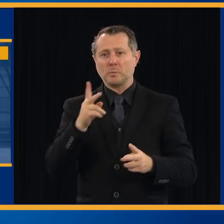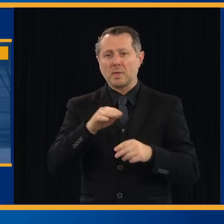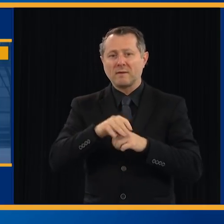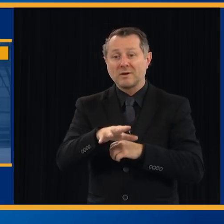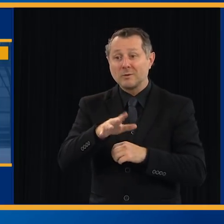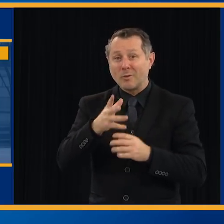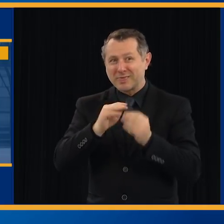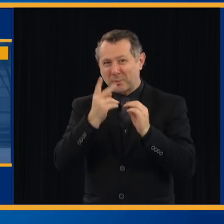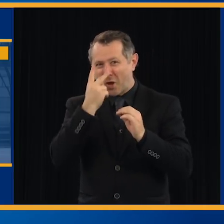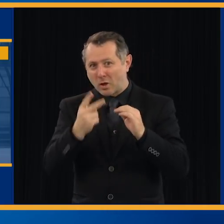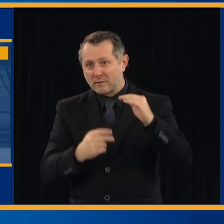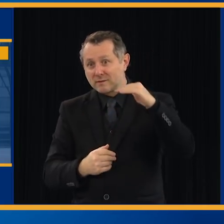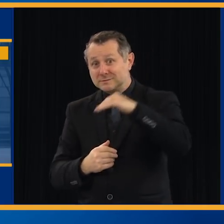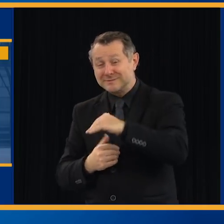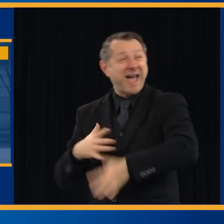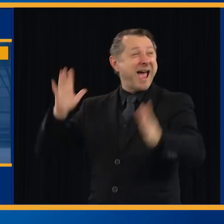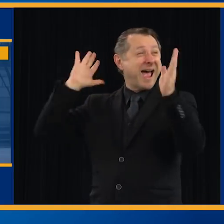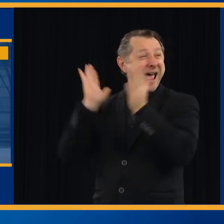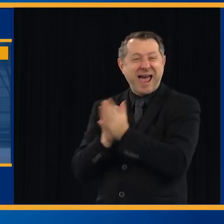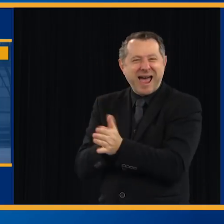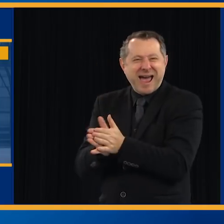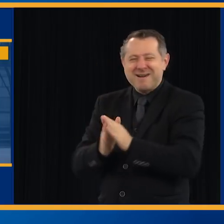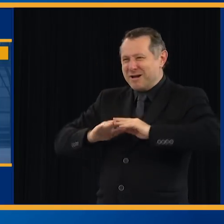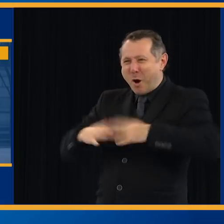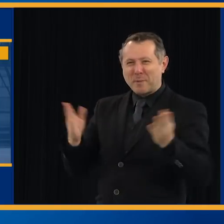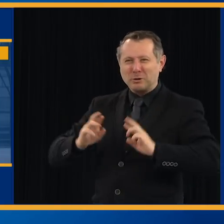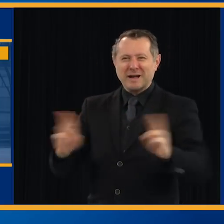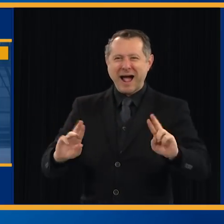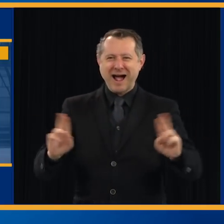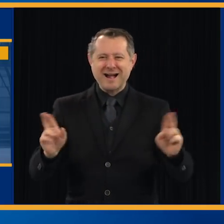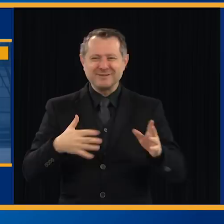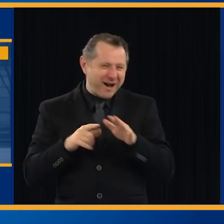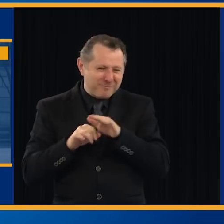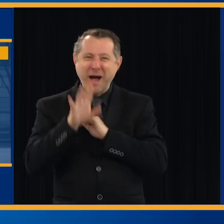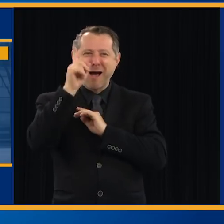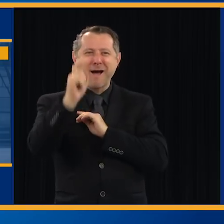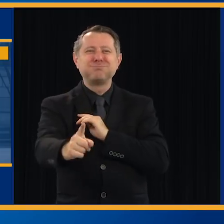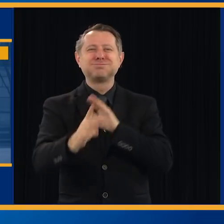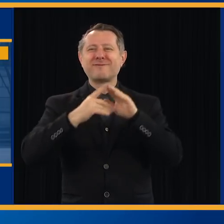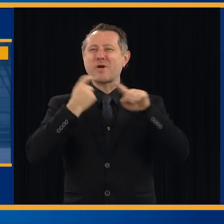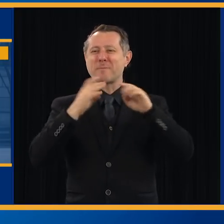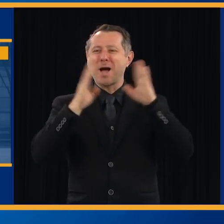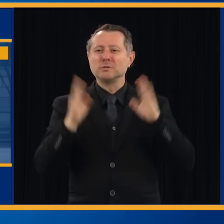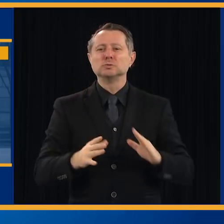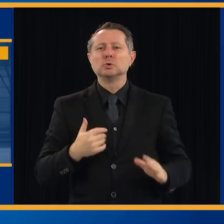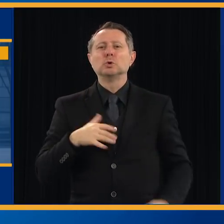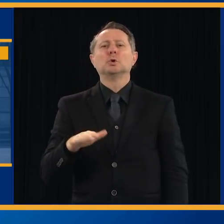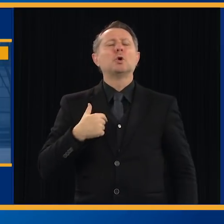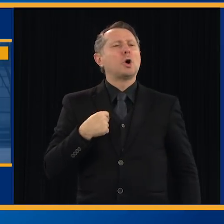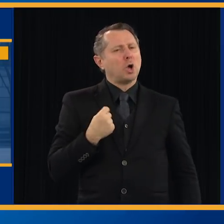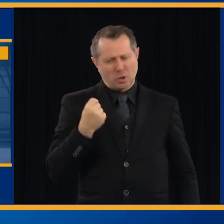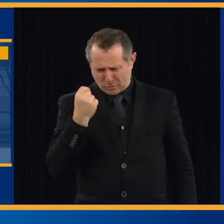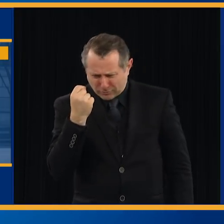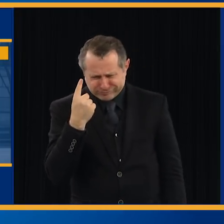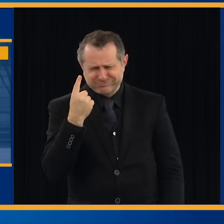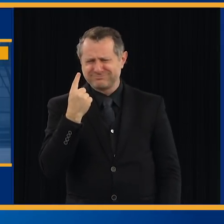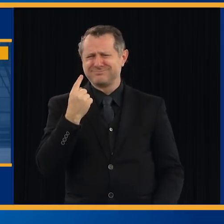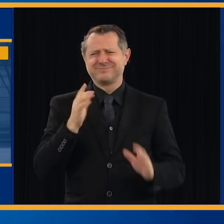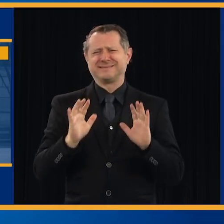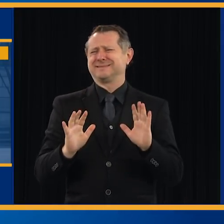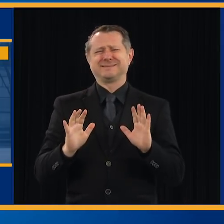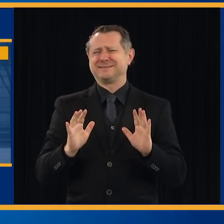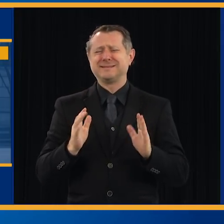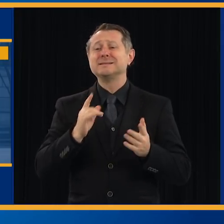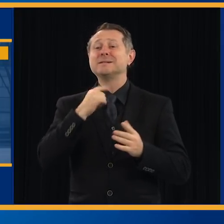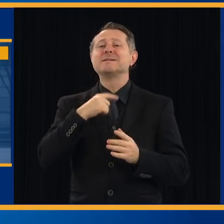let's go. Let me get out of my house. I get it. But we have to stay